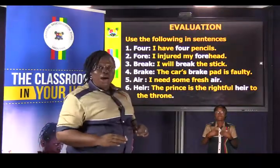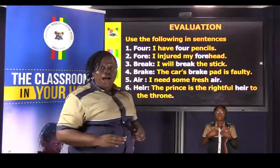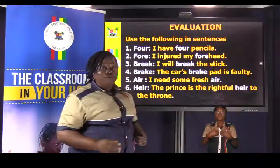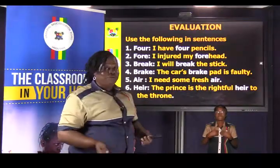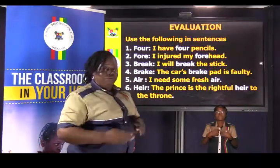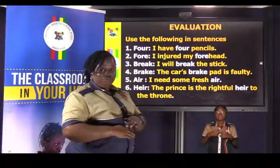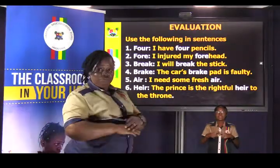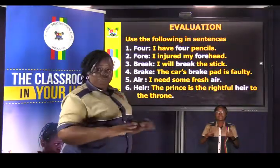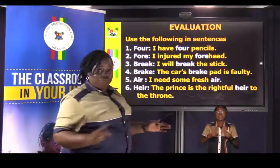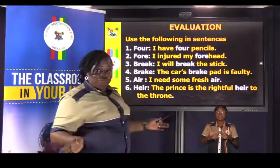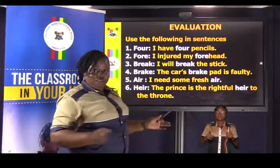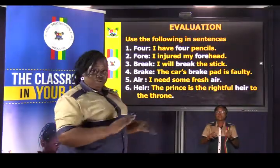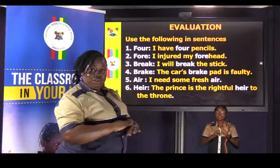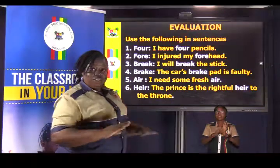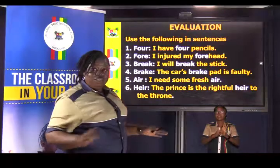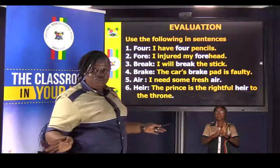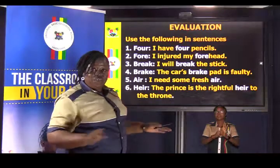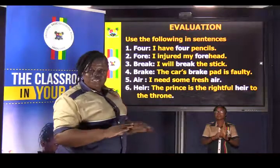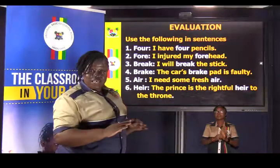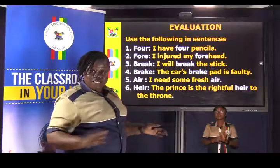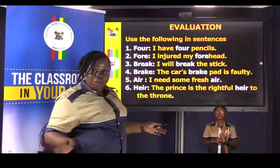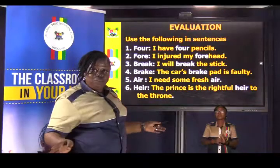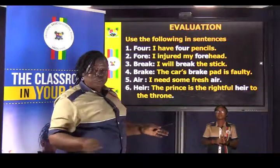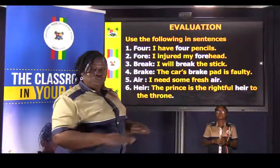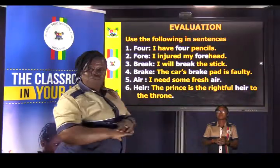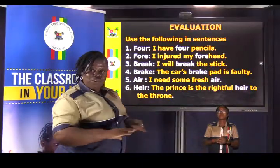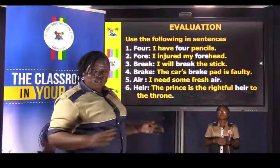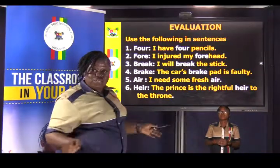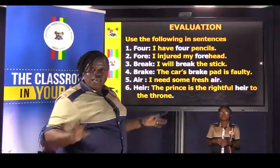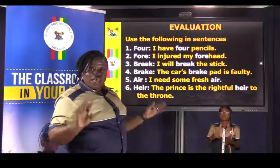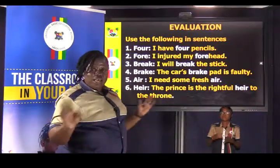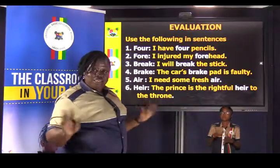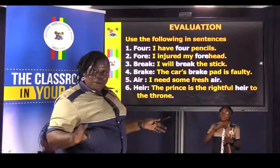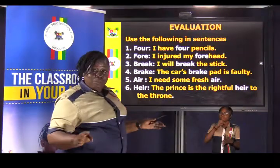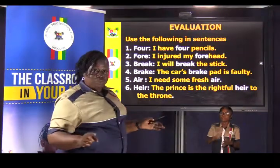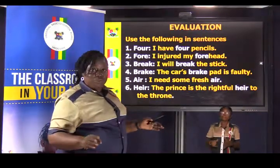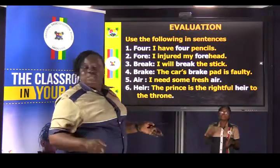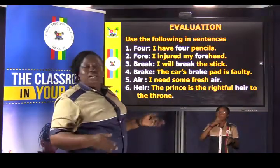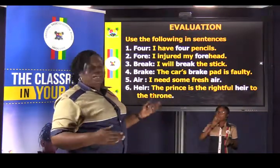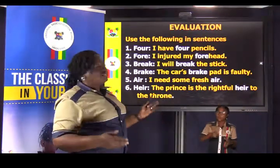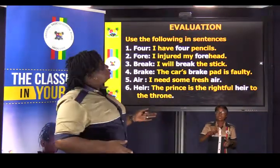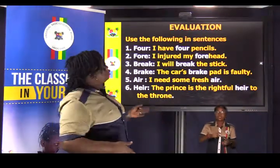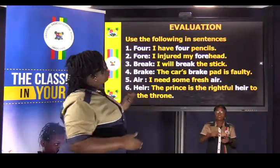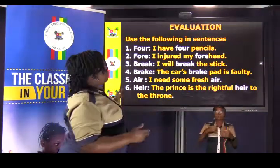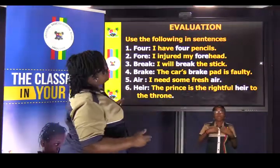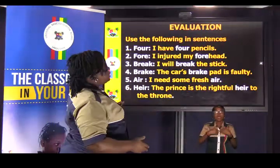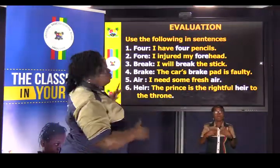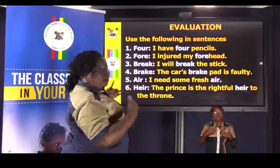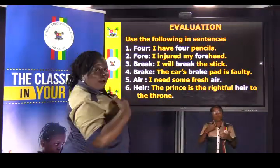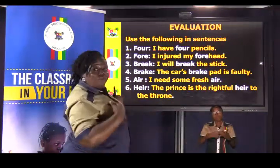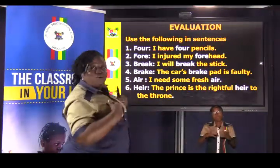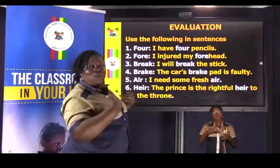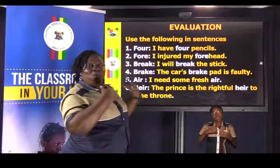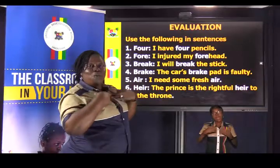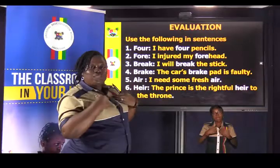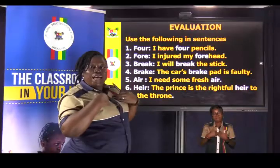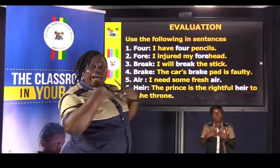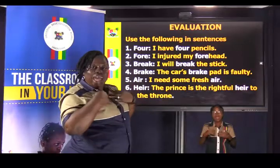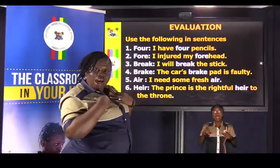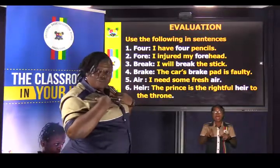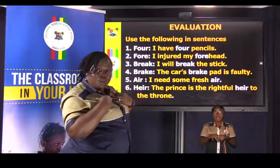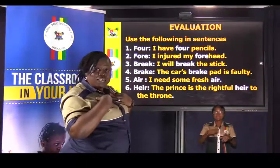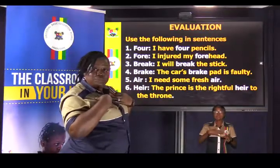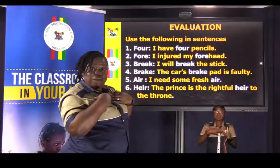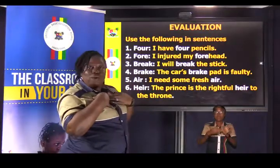Definitely you have different examples, various examples. It is not compulsory that you have what